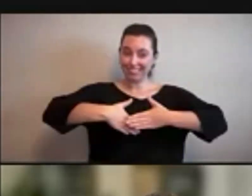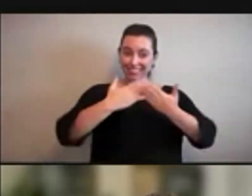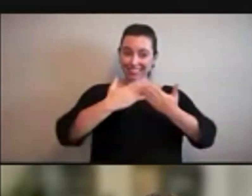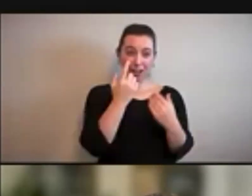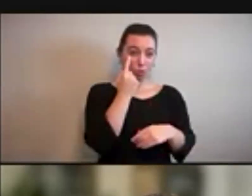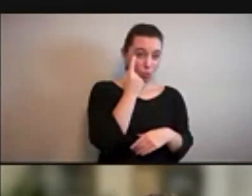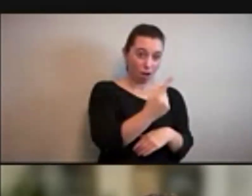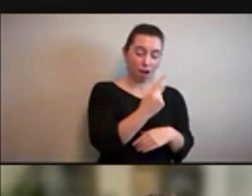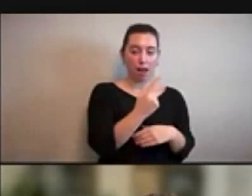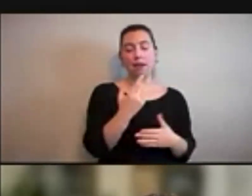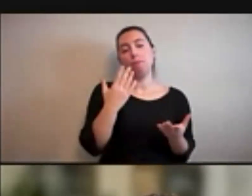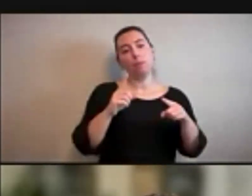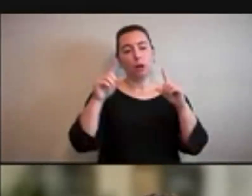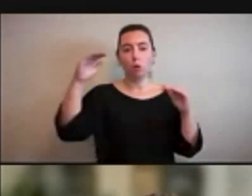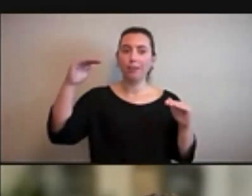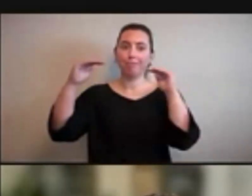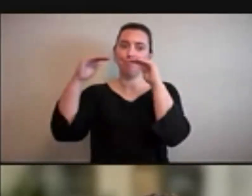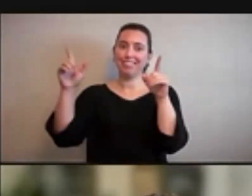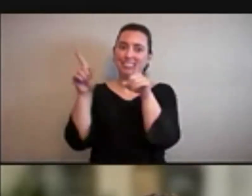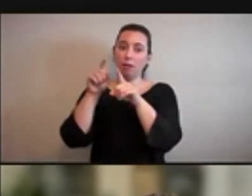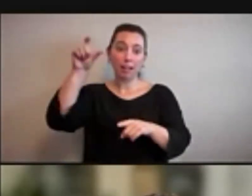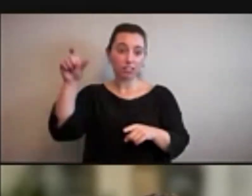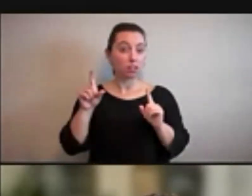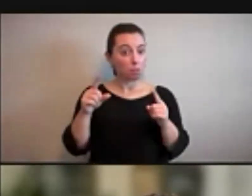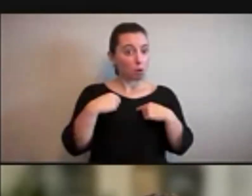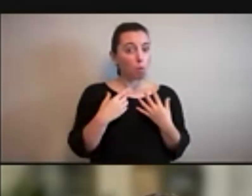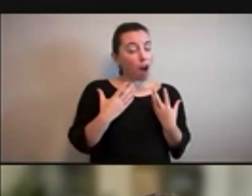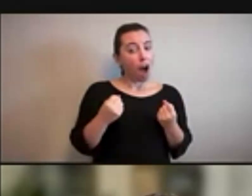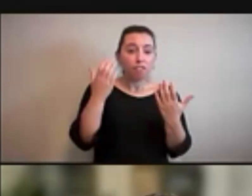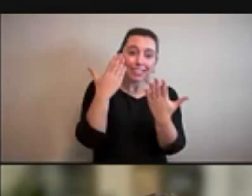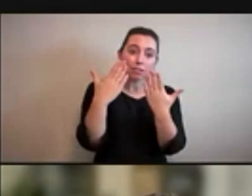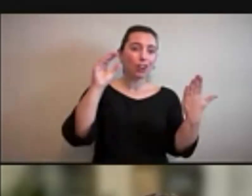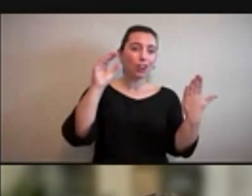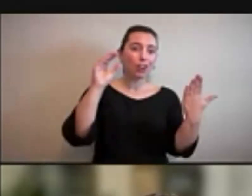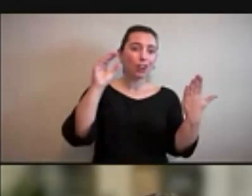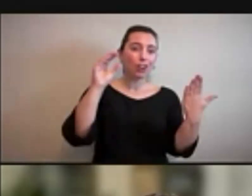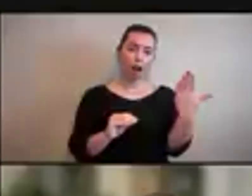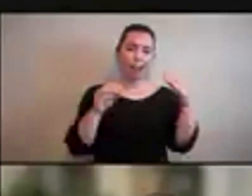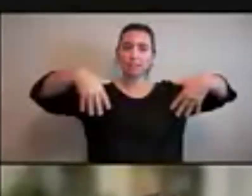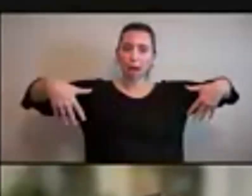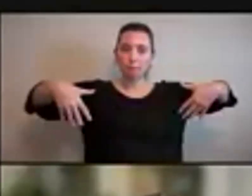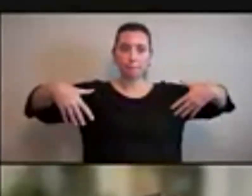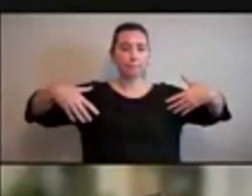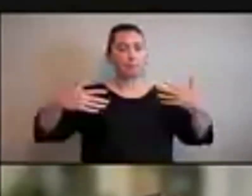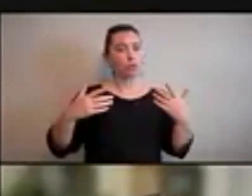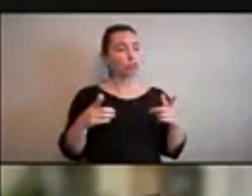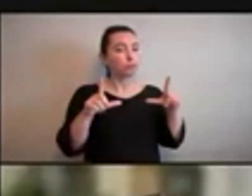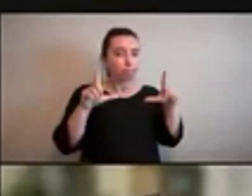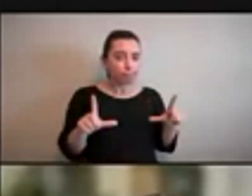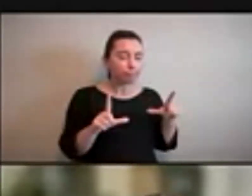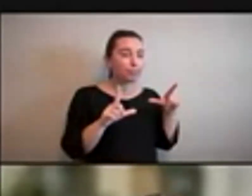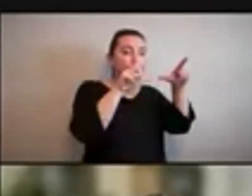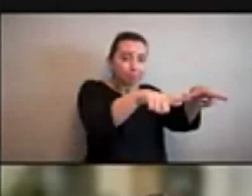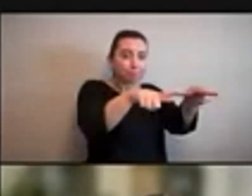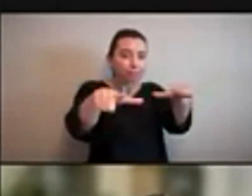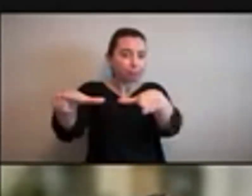we also have a design system built with the goal of rolling it out to new projects and application development, and also providing